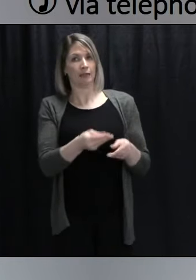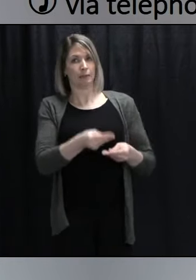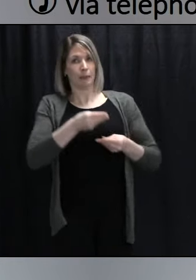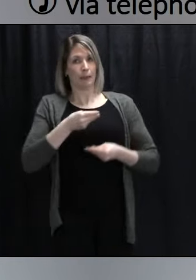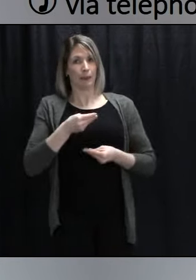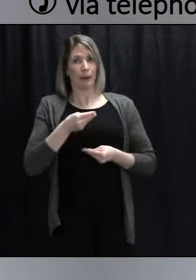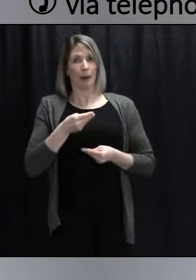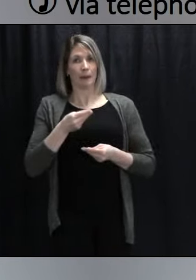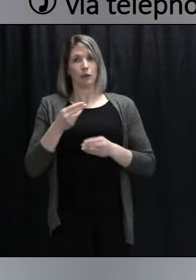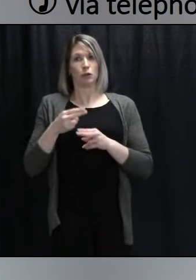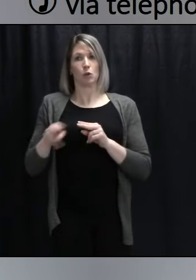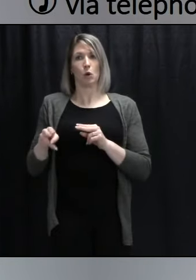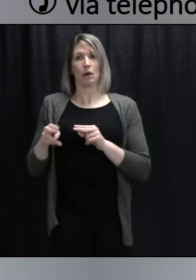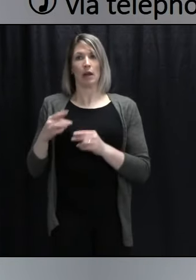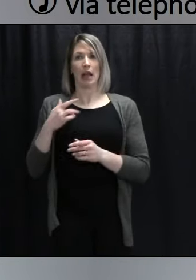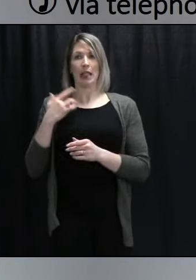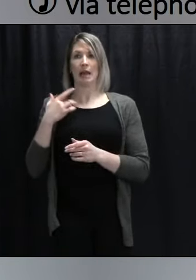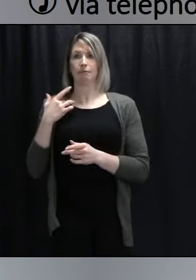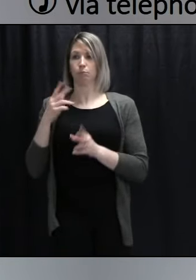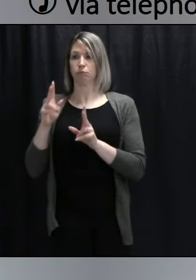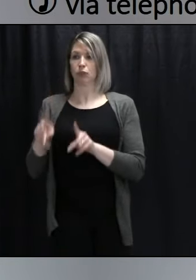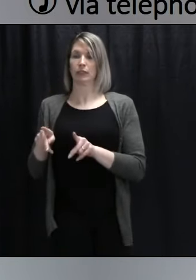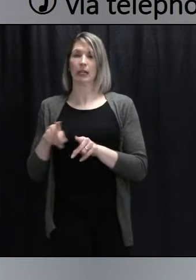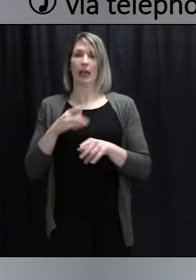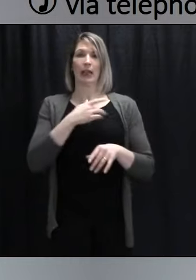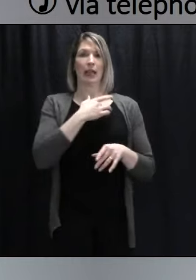prudent triage approach.